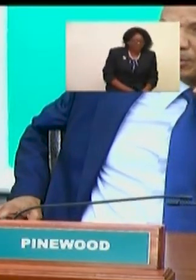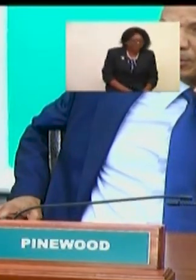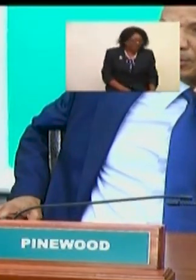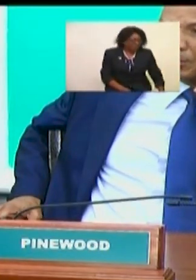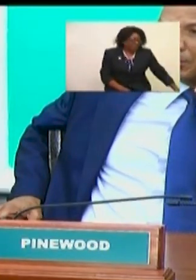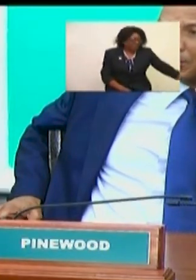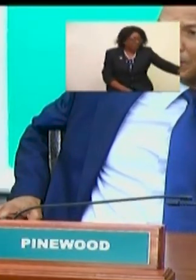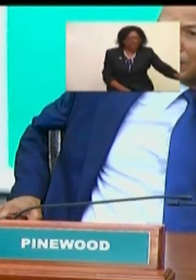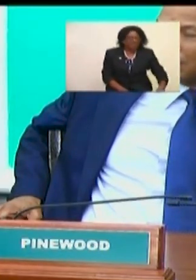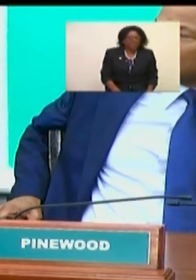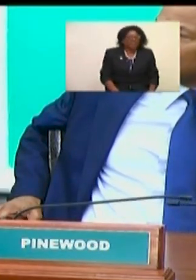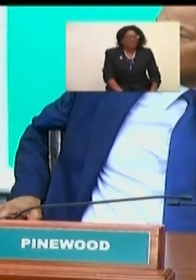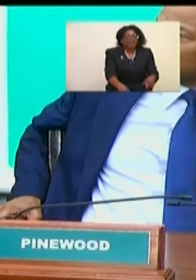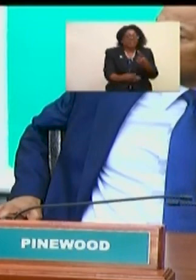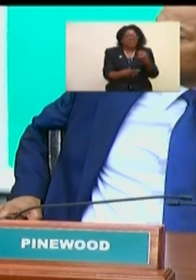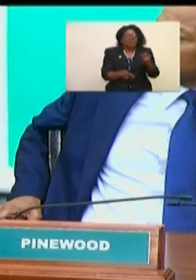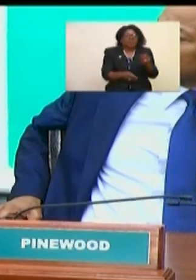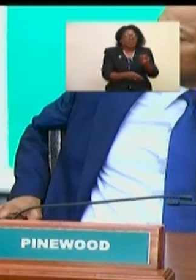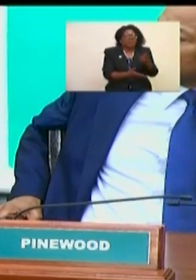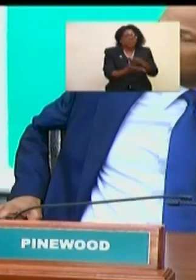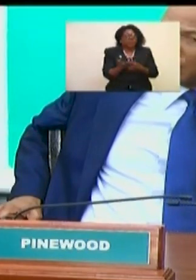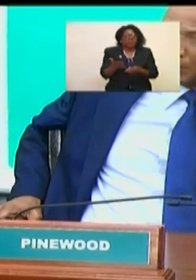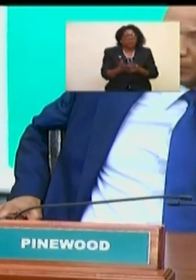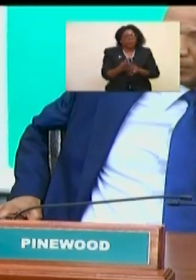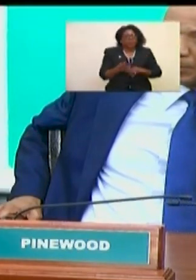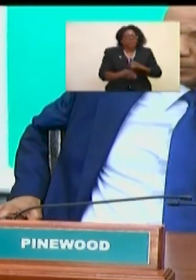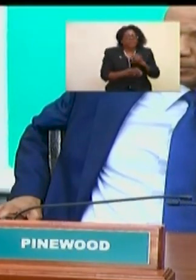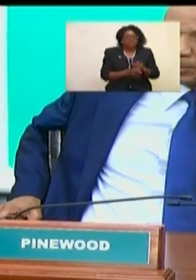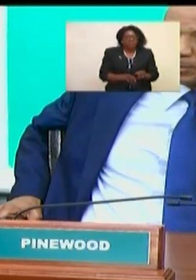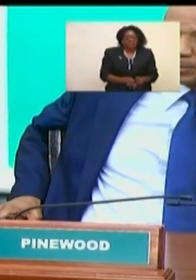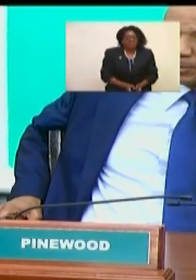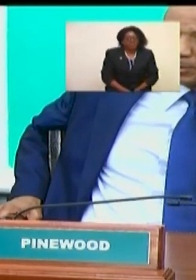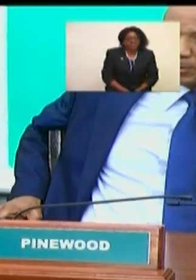that. Let me read the numbers.